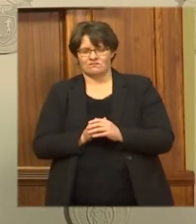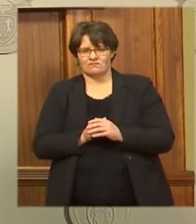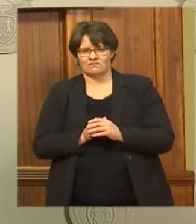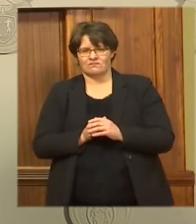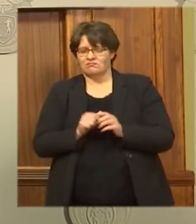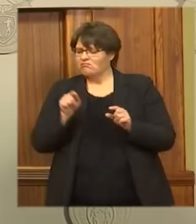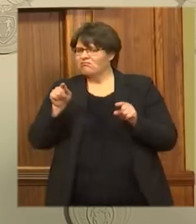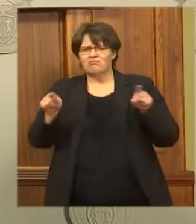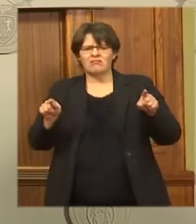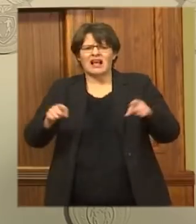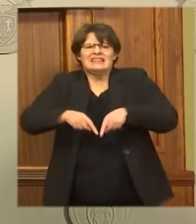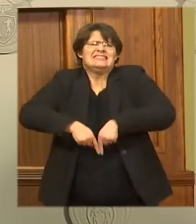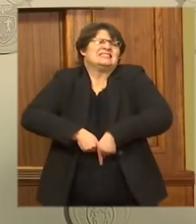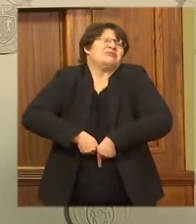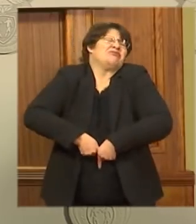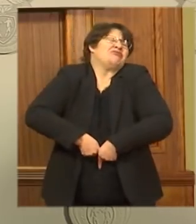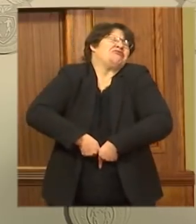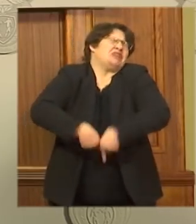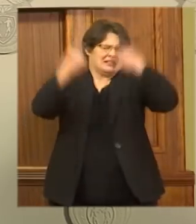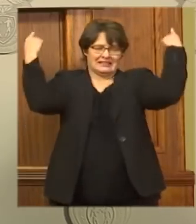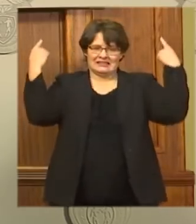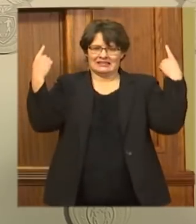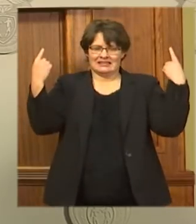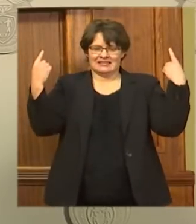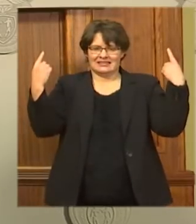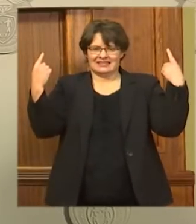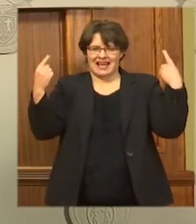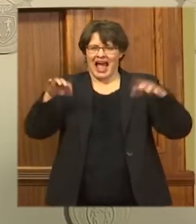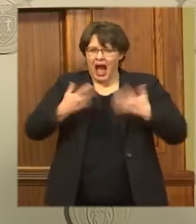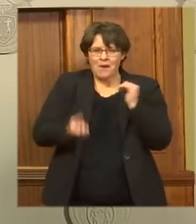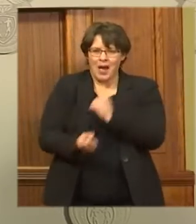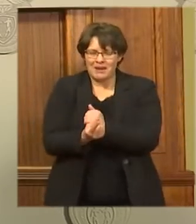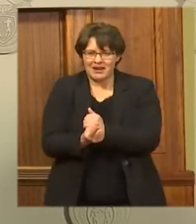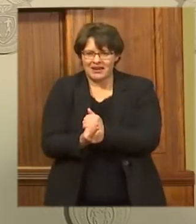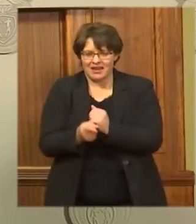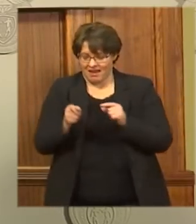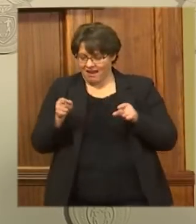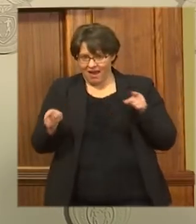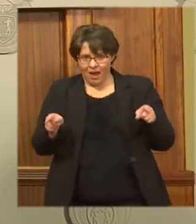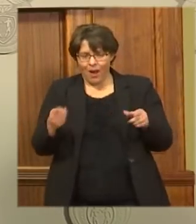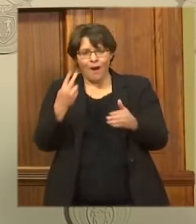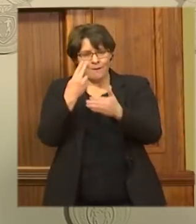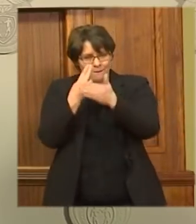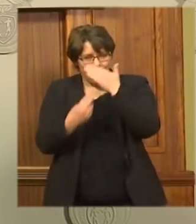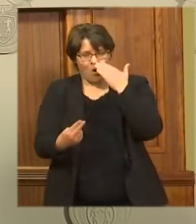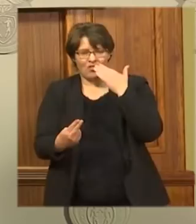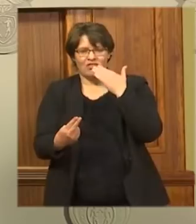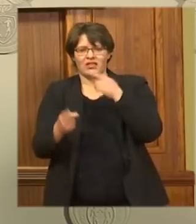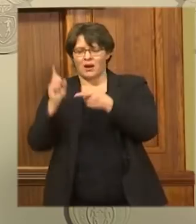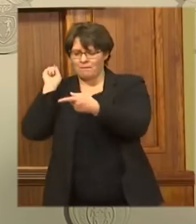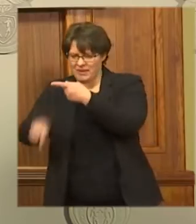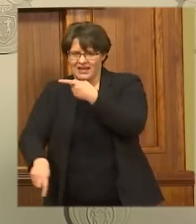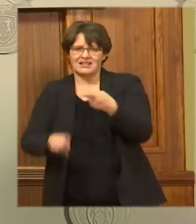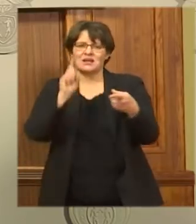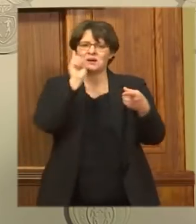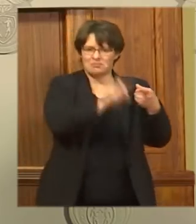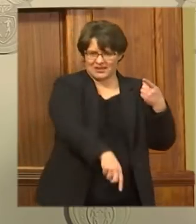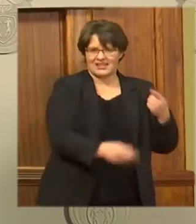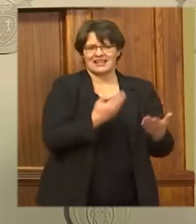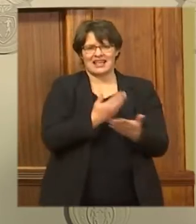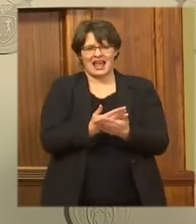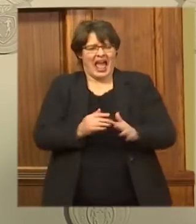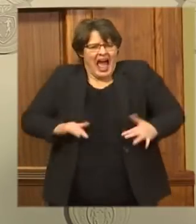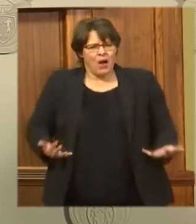Although the two are very different in their nature and cause, they can both be overcome if we